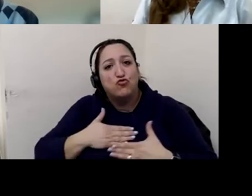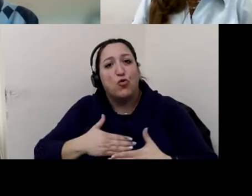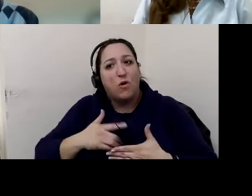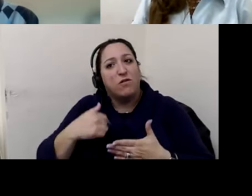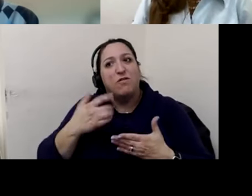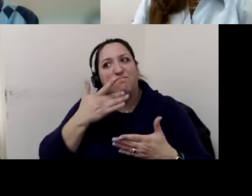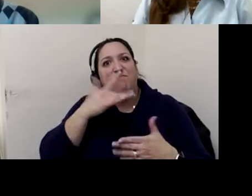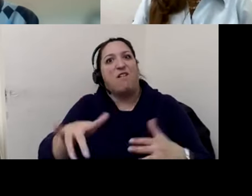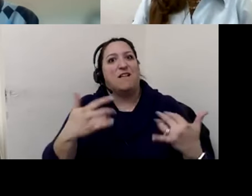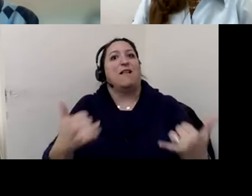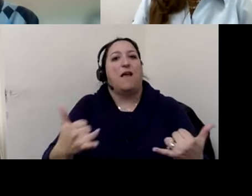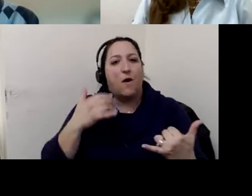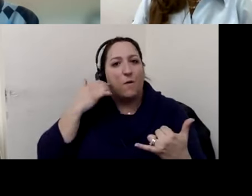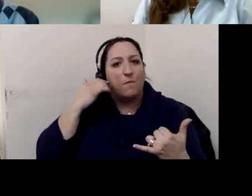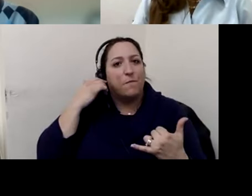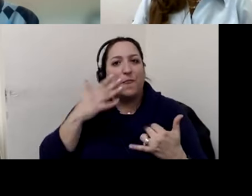entitlements.